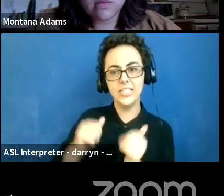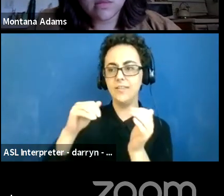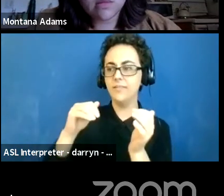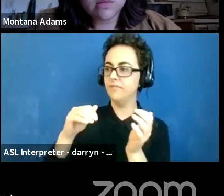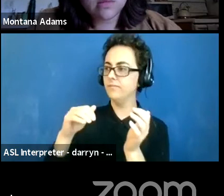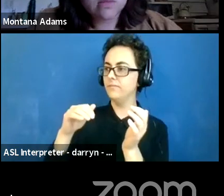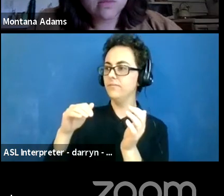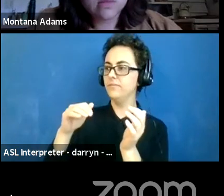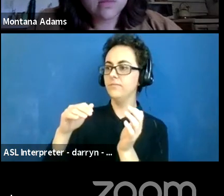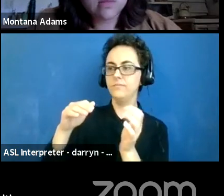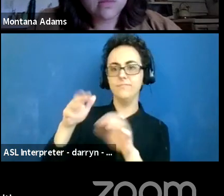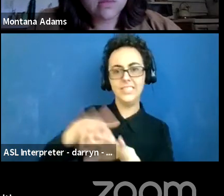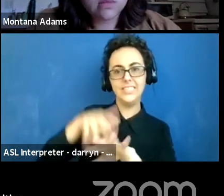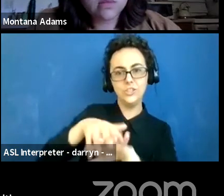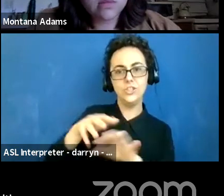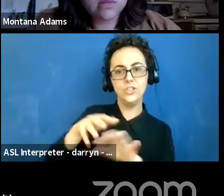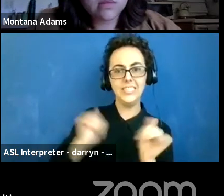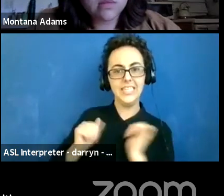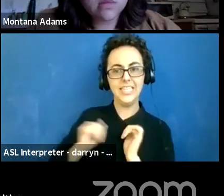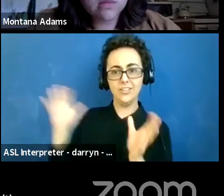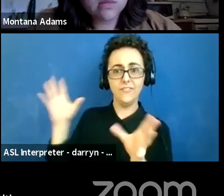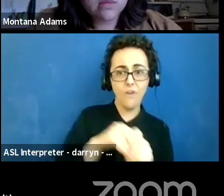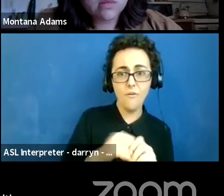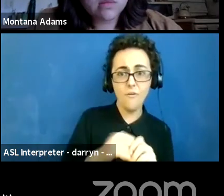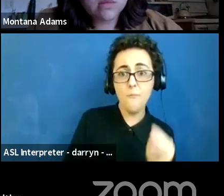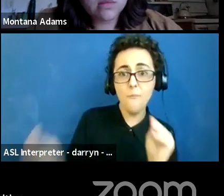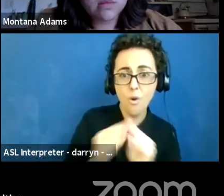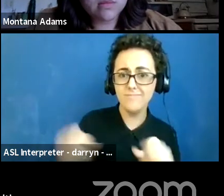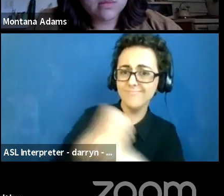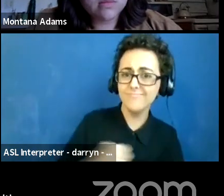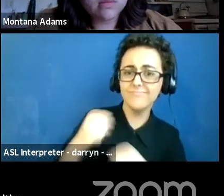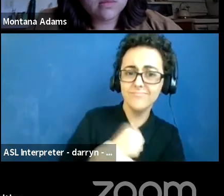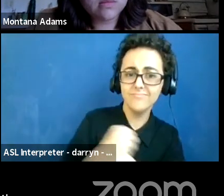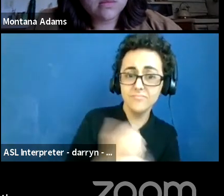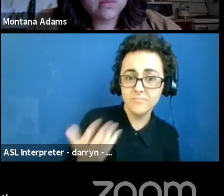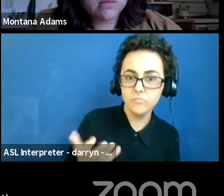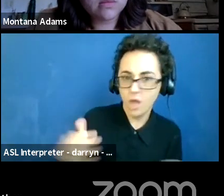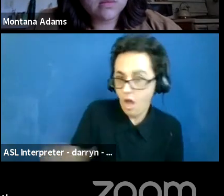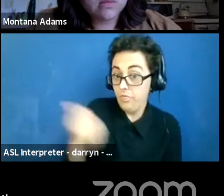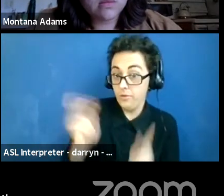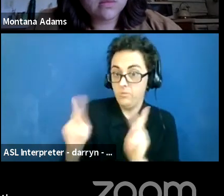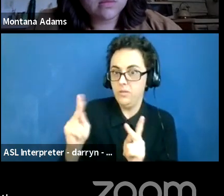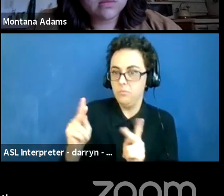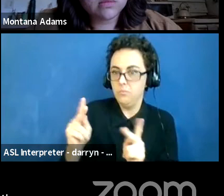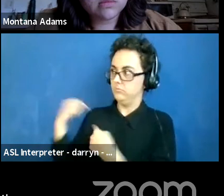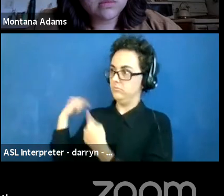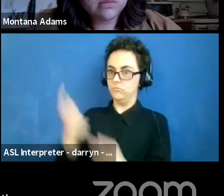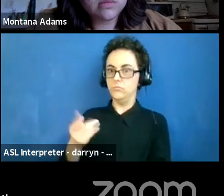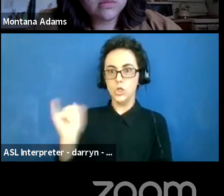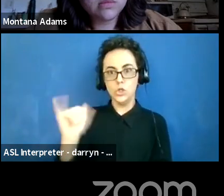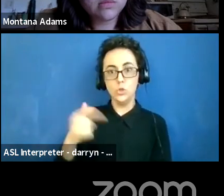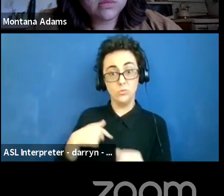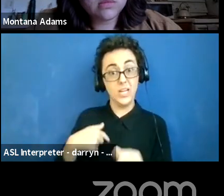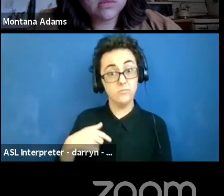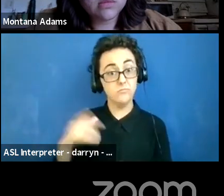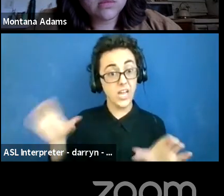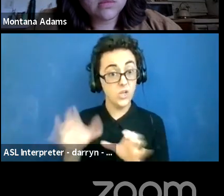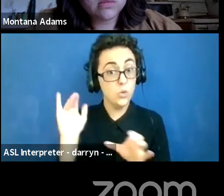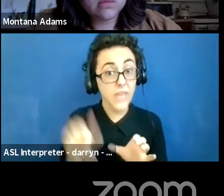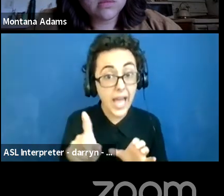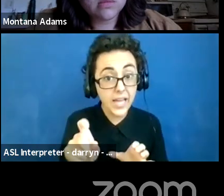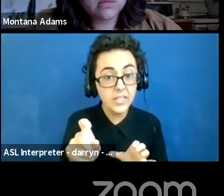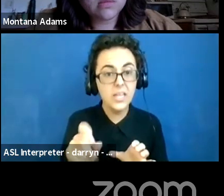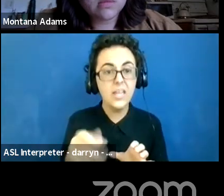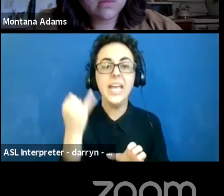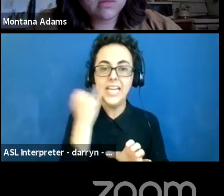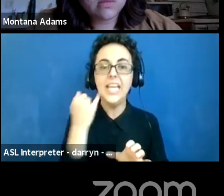of outward institutions? And if so, then do we have to define it and allow it to be